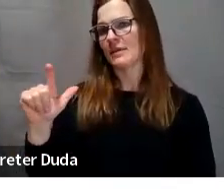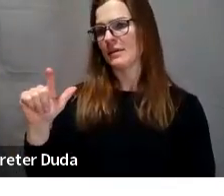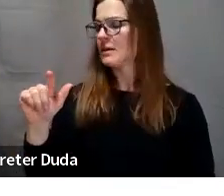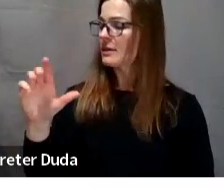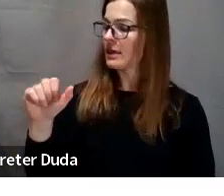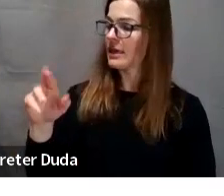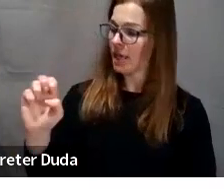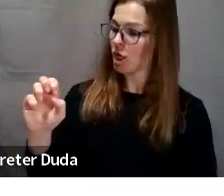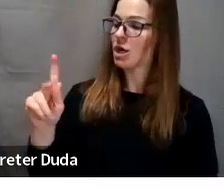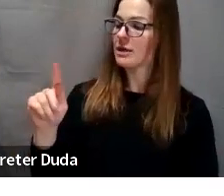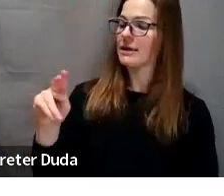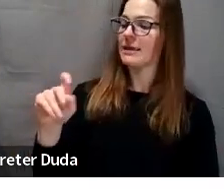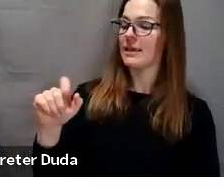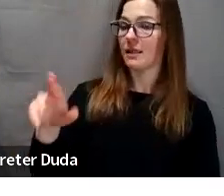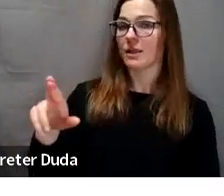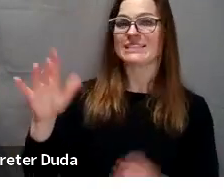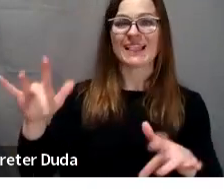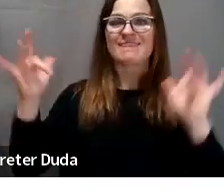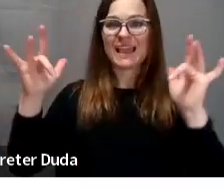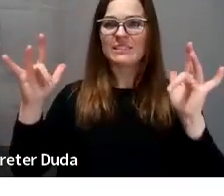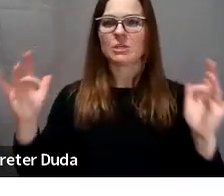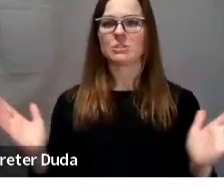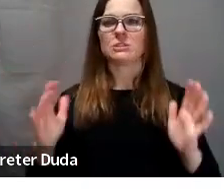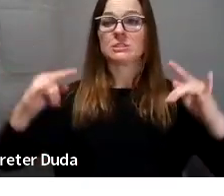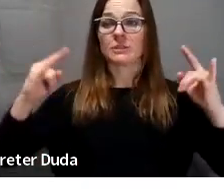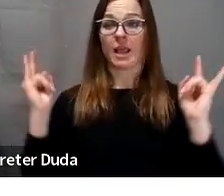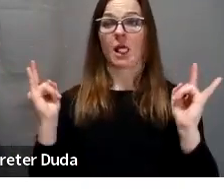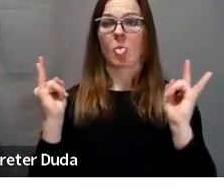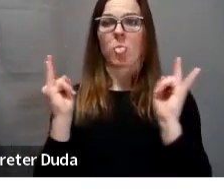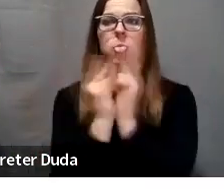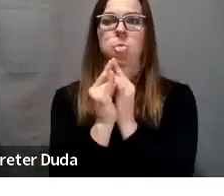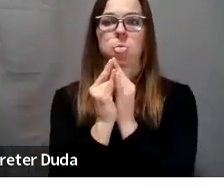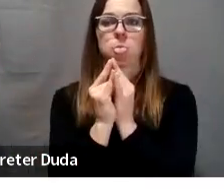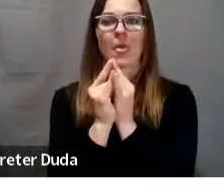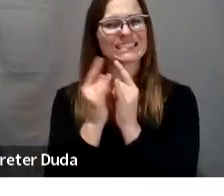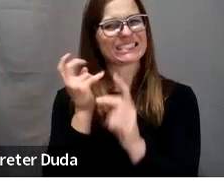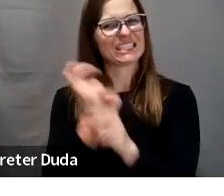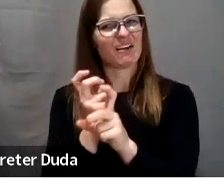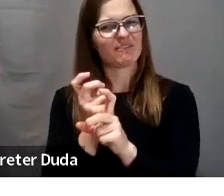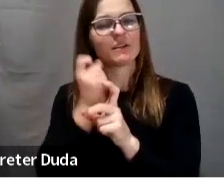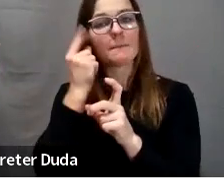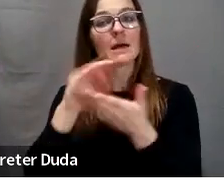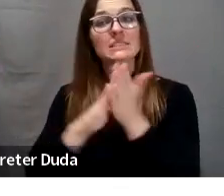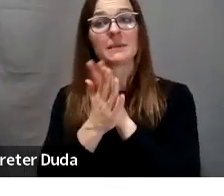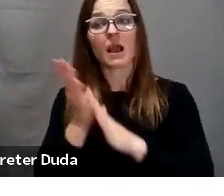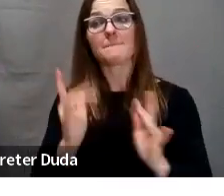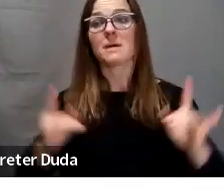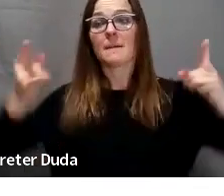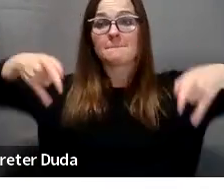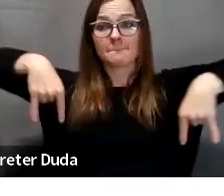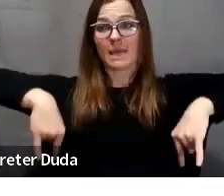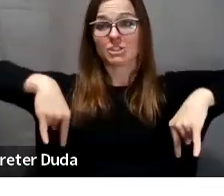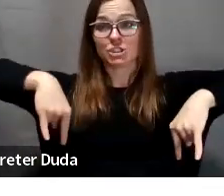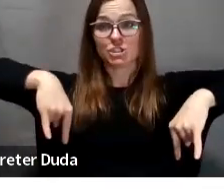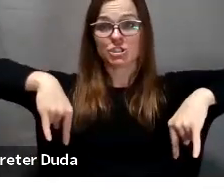Making it fold up is kind of difficult at times. But making it into a bench style, where